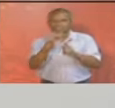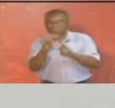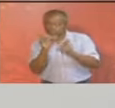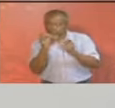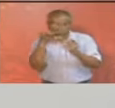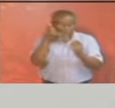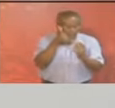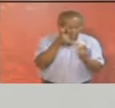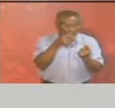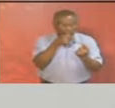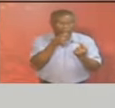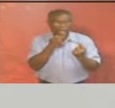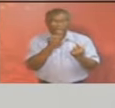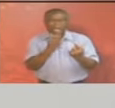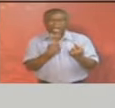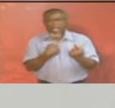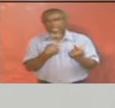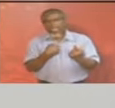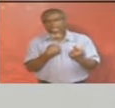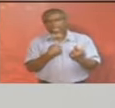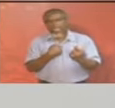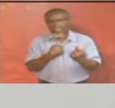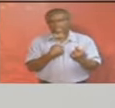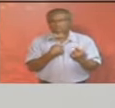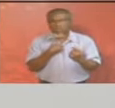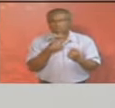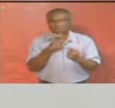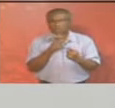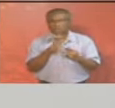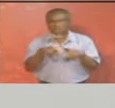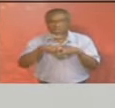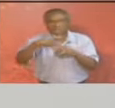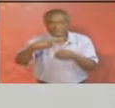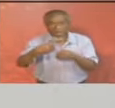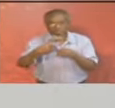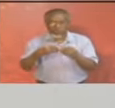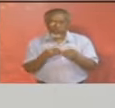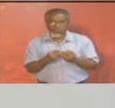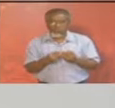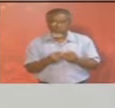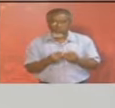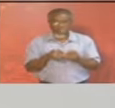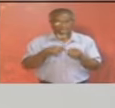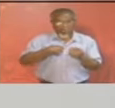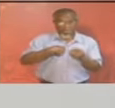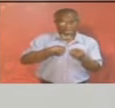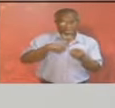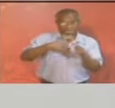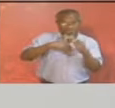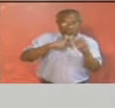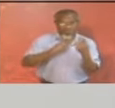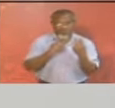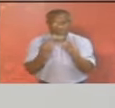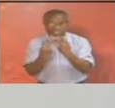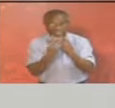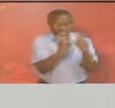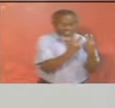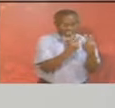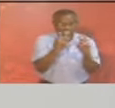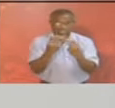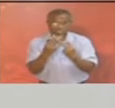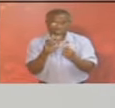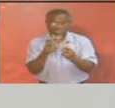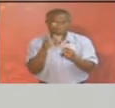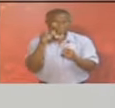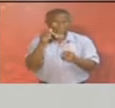then moving from place to place with indoor gatherings. That sort of bar hopping activity was one thing that we did see. We also saw gathering indoors